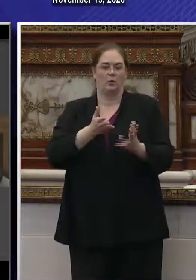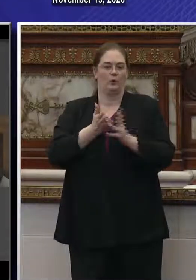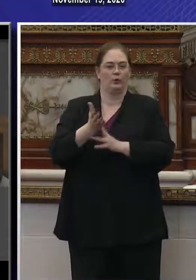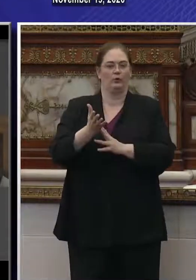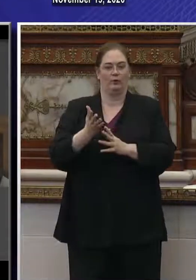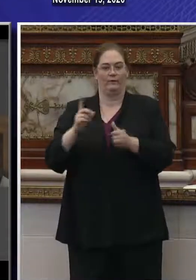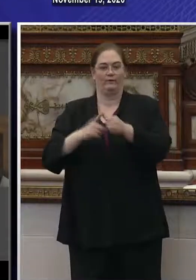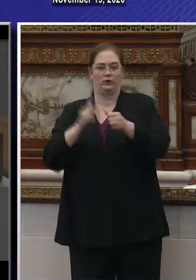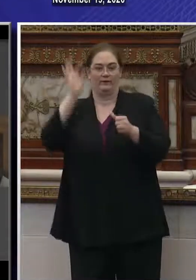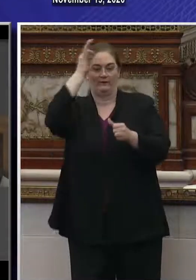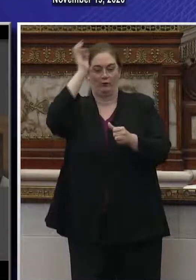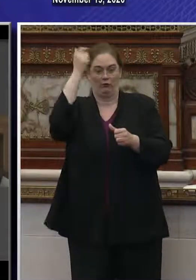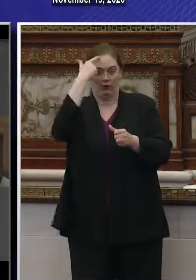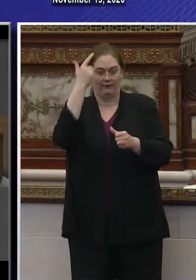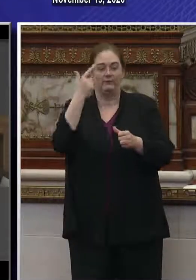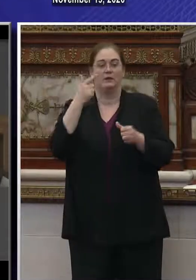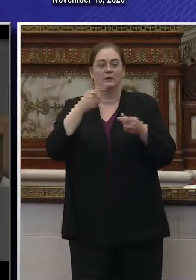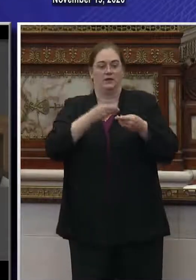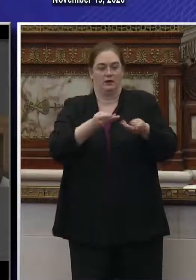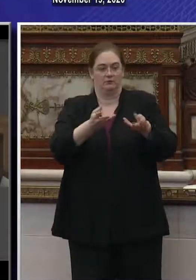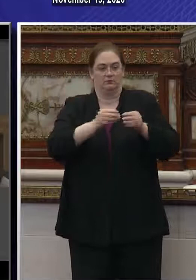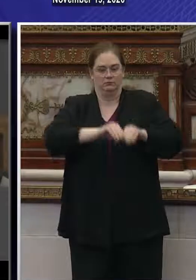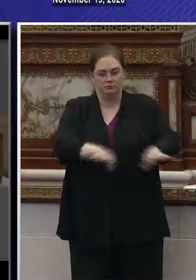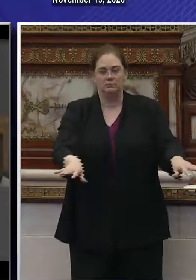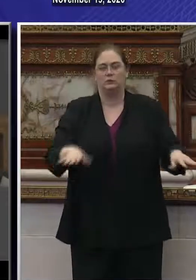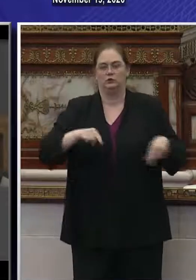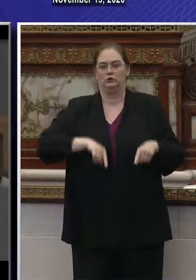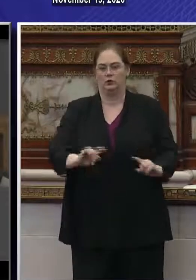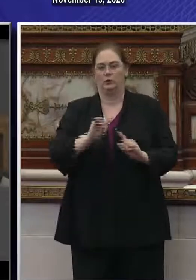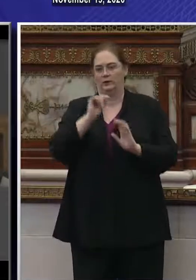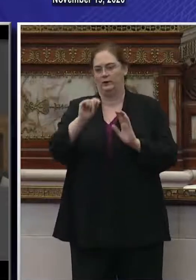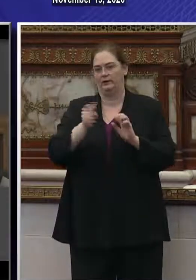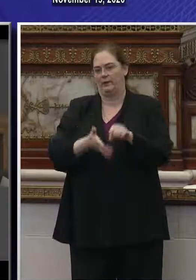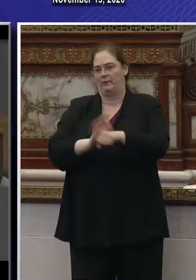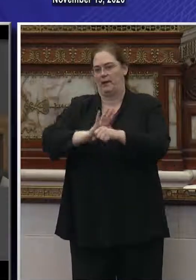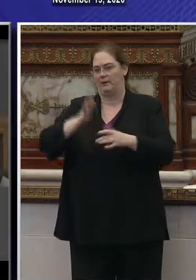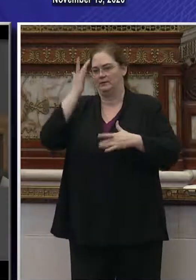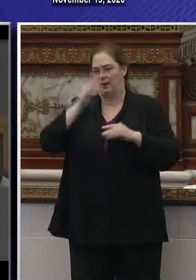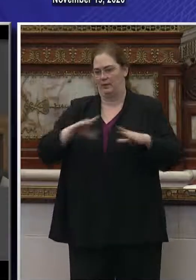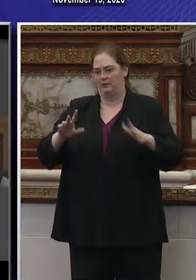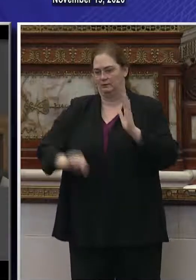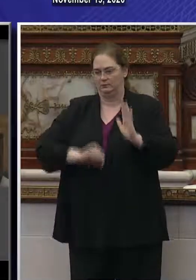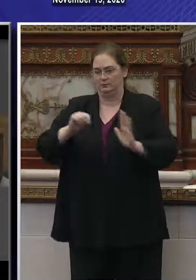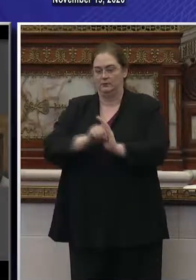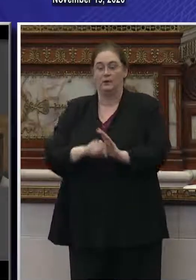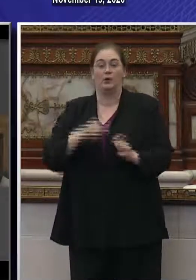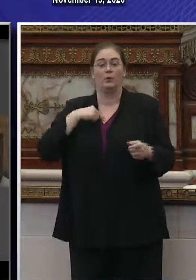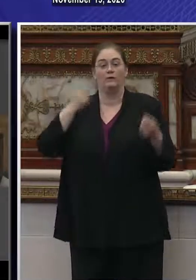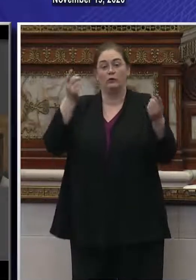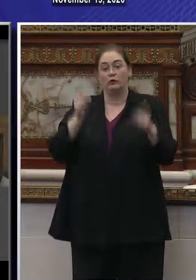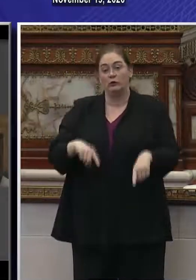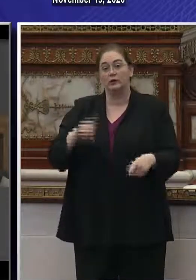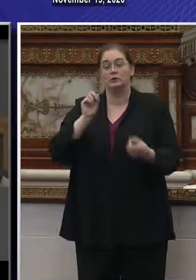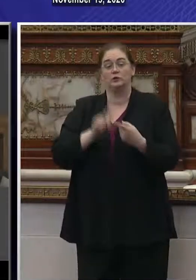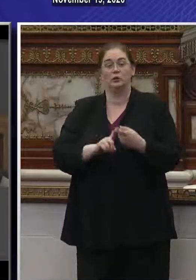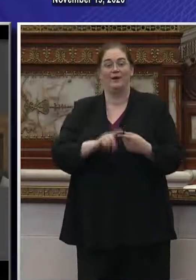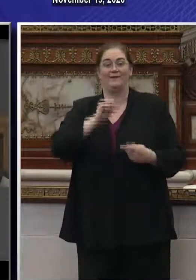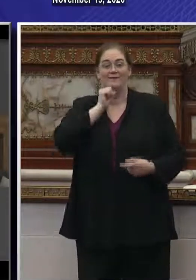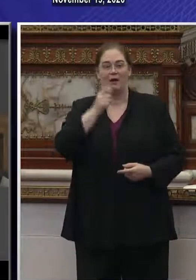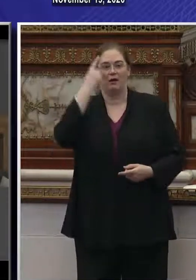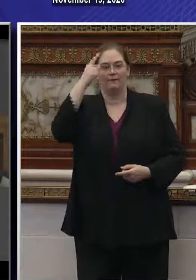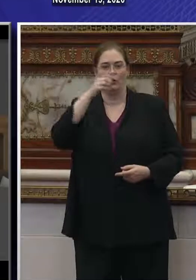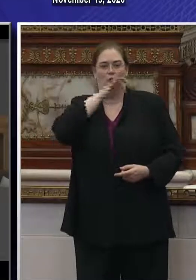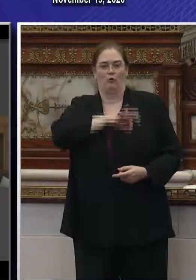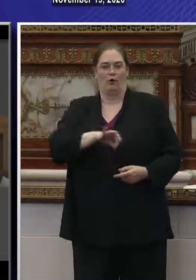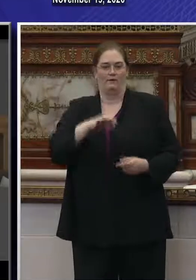federal government during the pandemic period. And we've agreed to a not-for-profit price